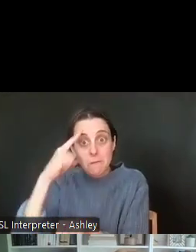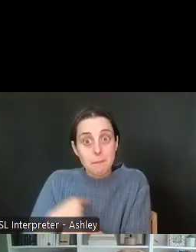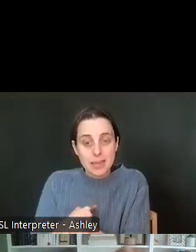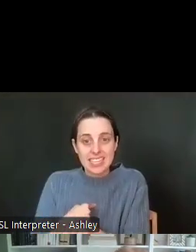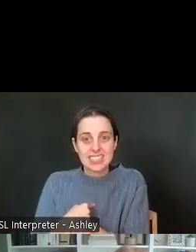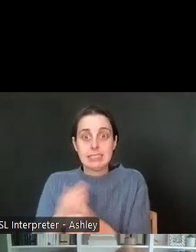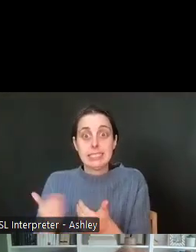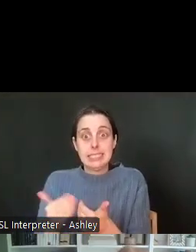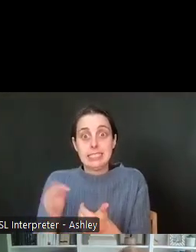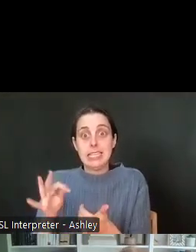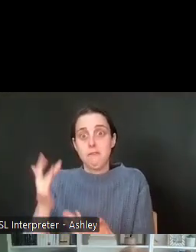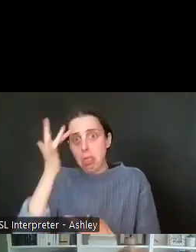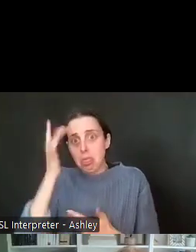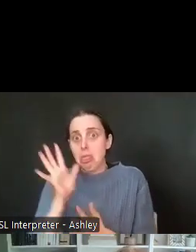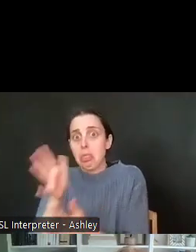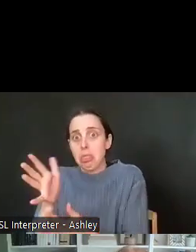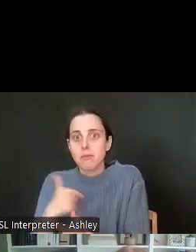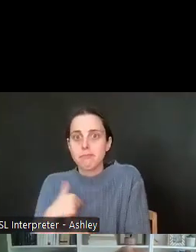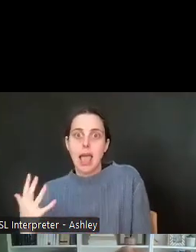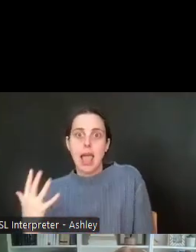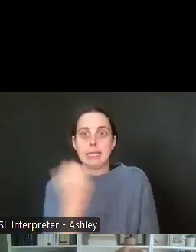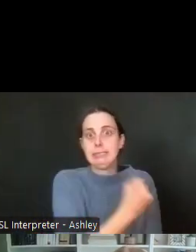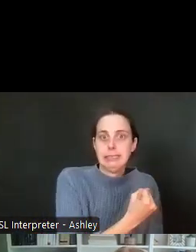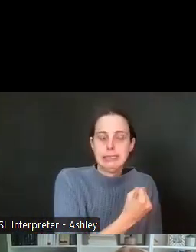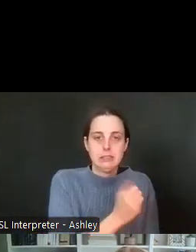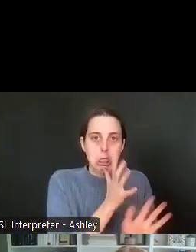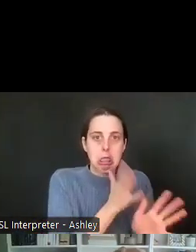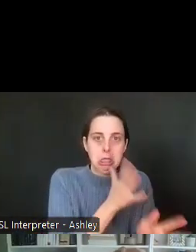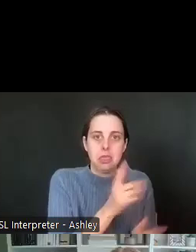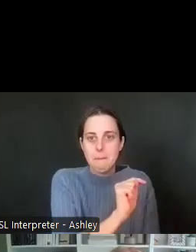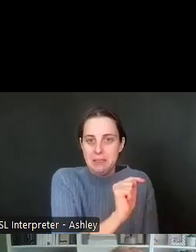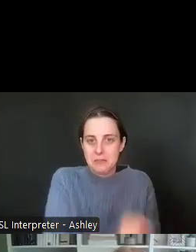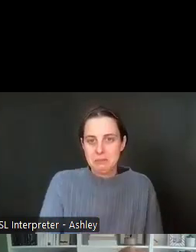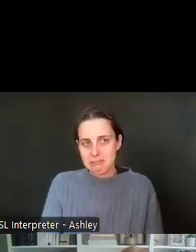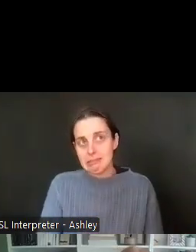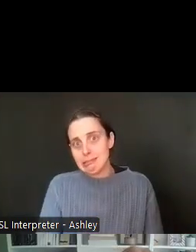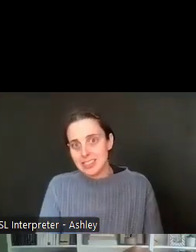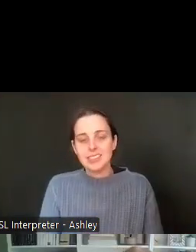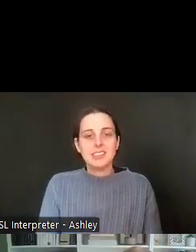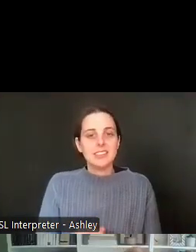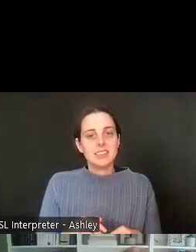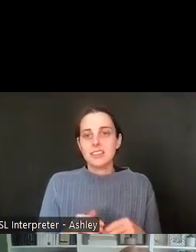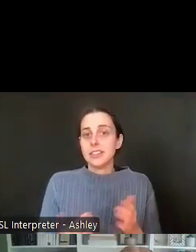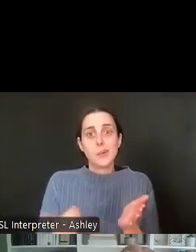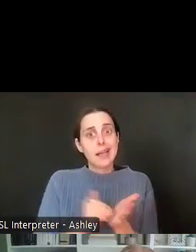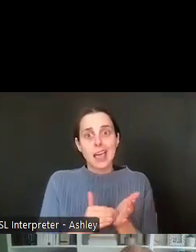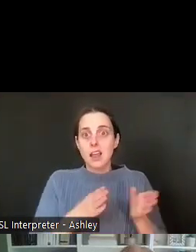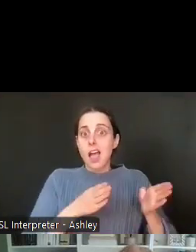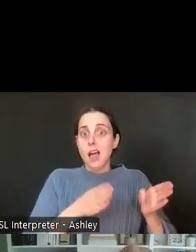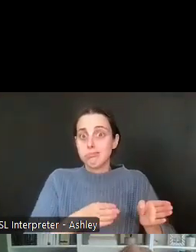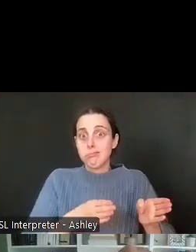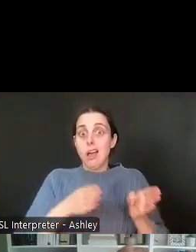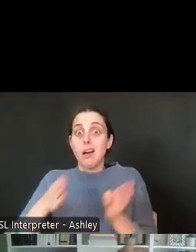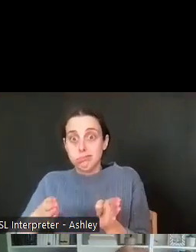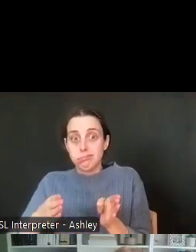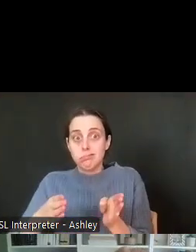could fly out and make it to the bathroom if I needed to throw up on time. Then it shifts. 2004, our son comes in the